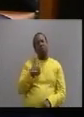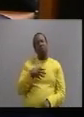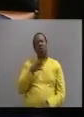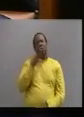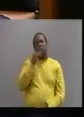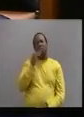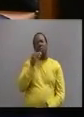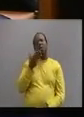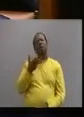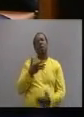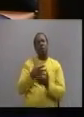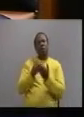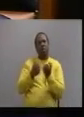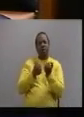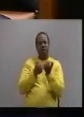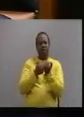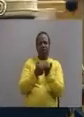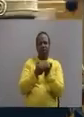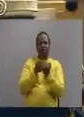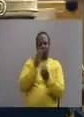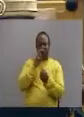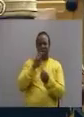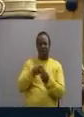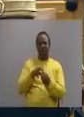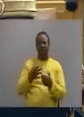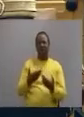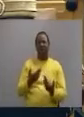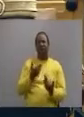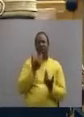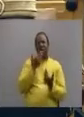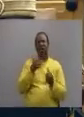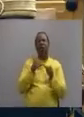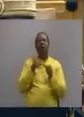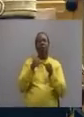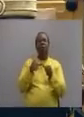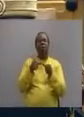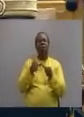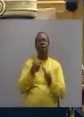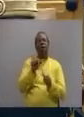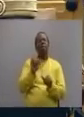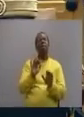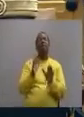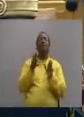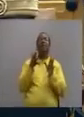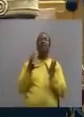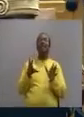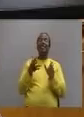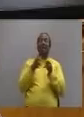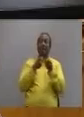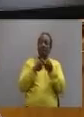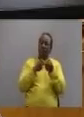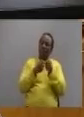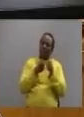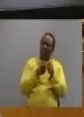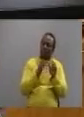him with the necessary support if required. You may continue, sir. This is a serious matter. That's how we treated